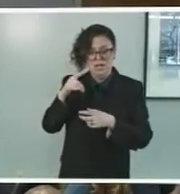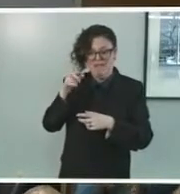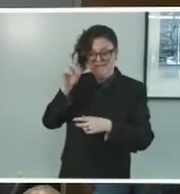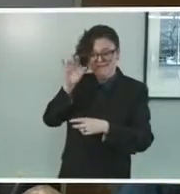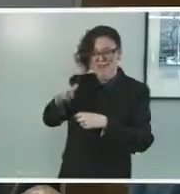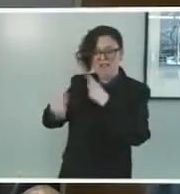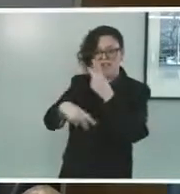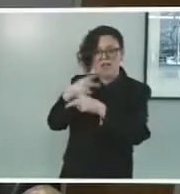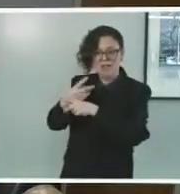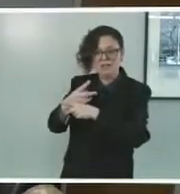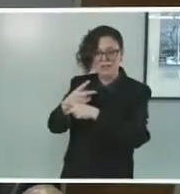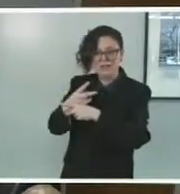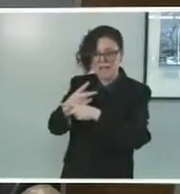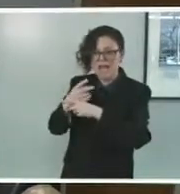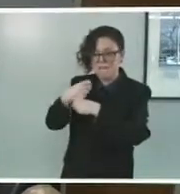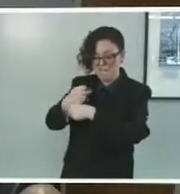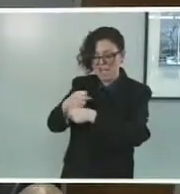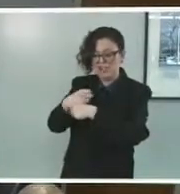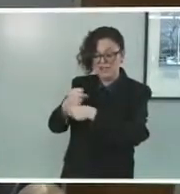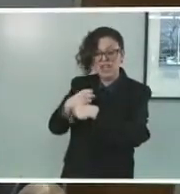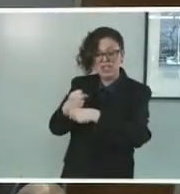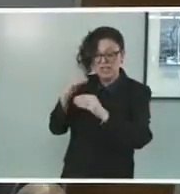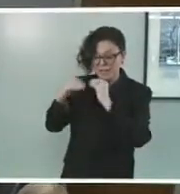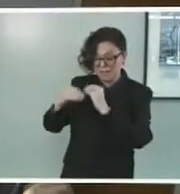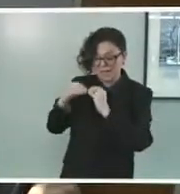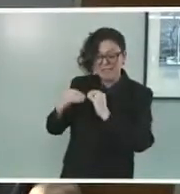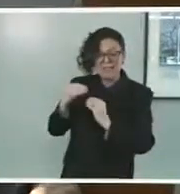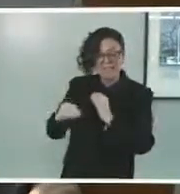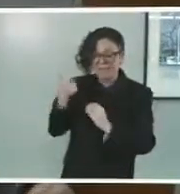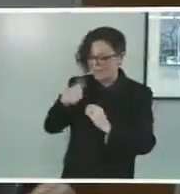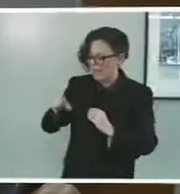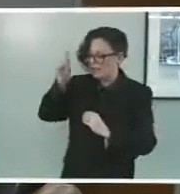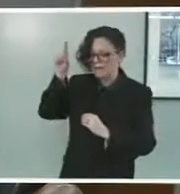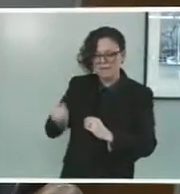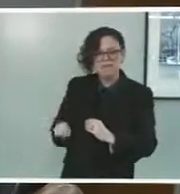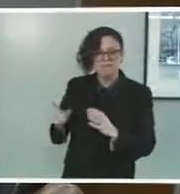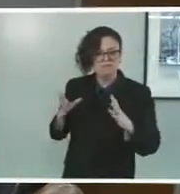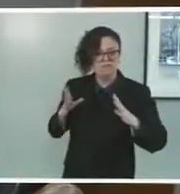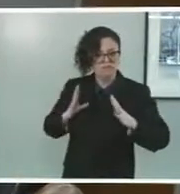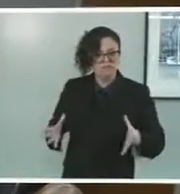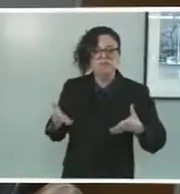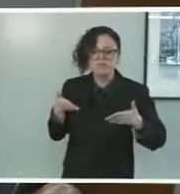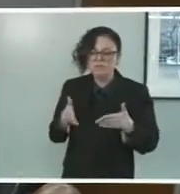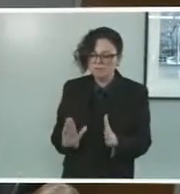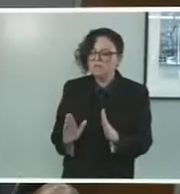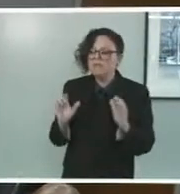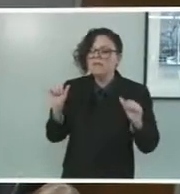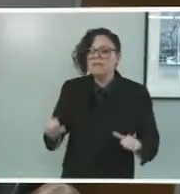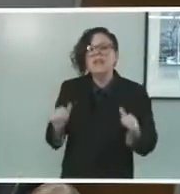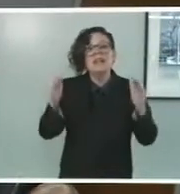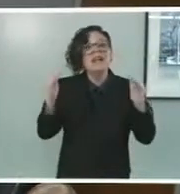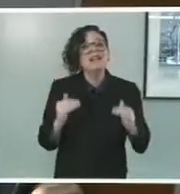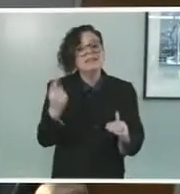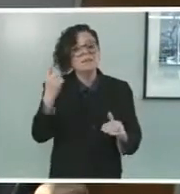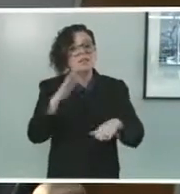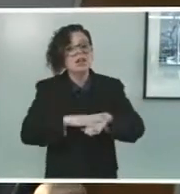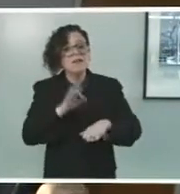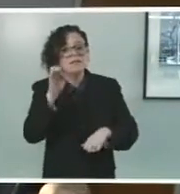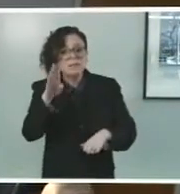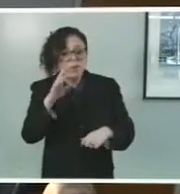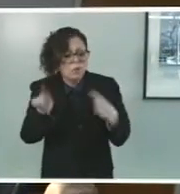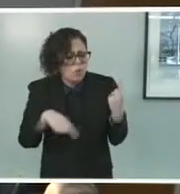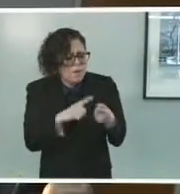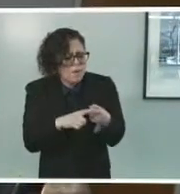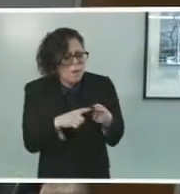industries, aircraft manufacturing, maintenance, or repair. Okay. Just got a question from someone on Facebook. What about